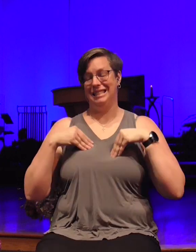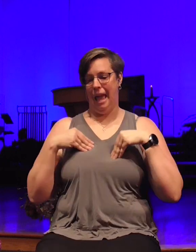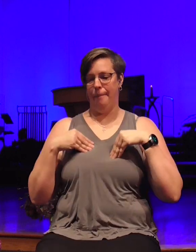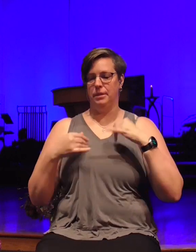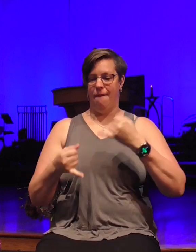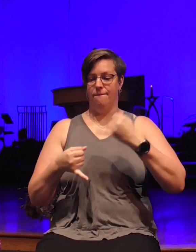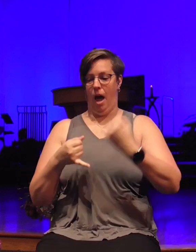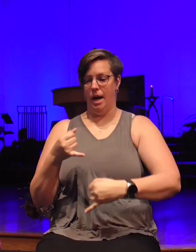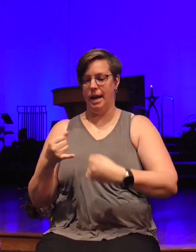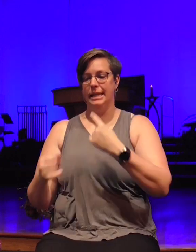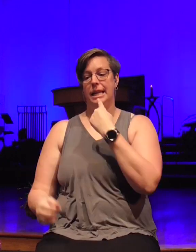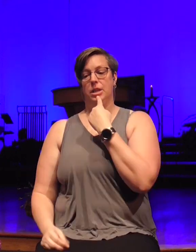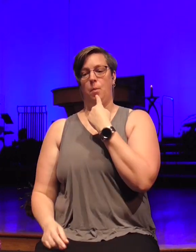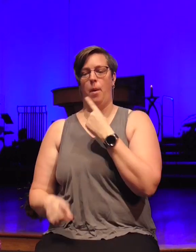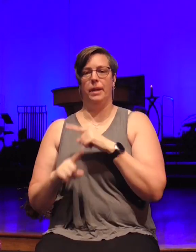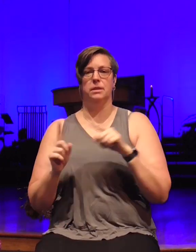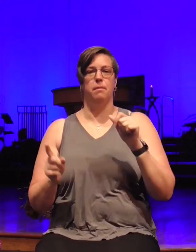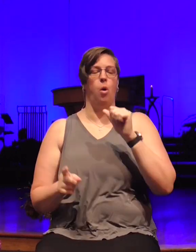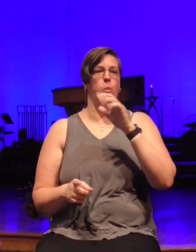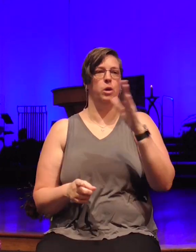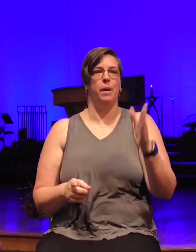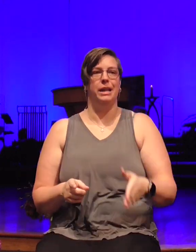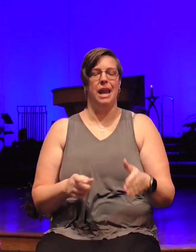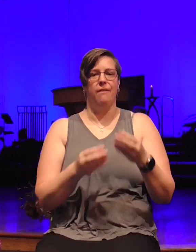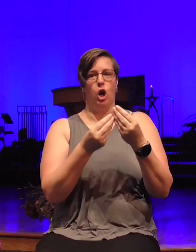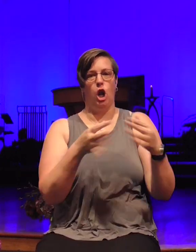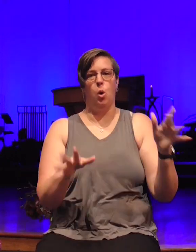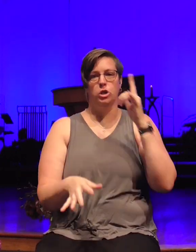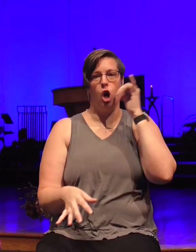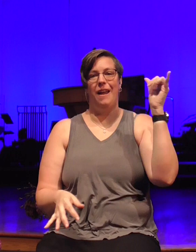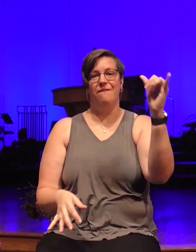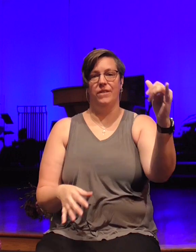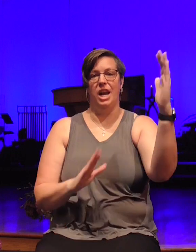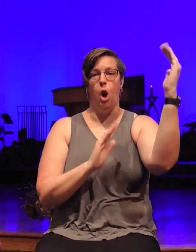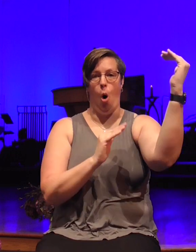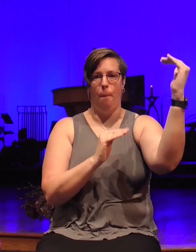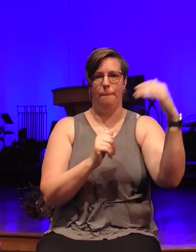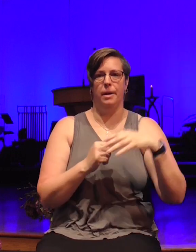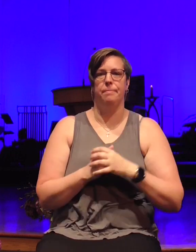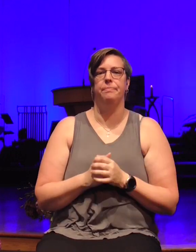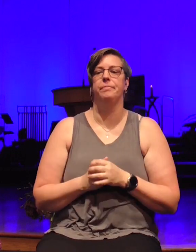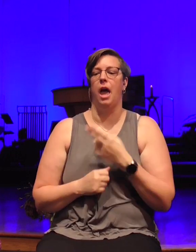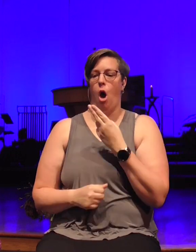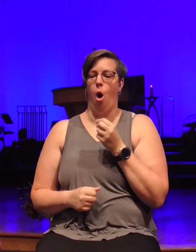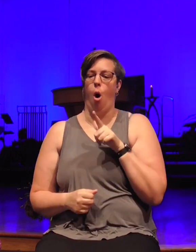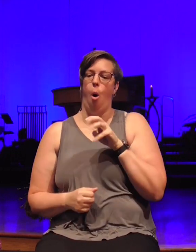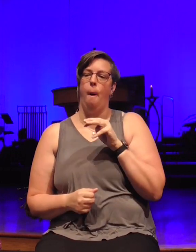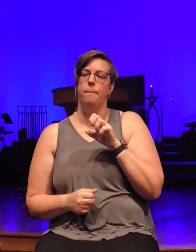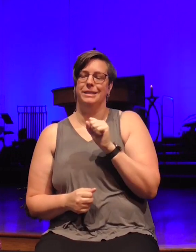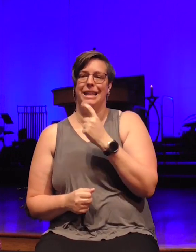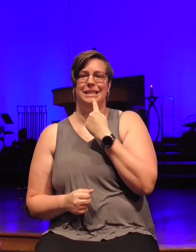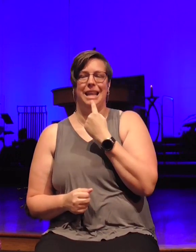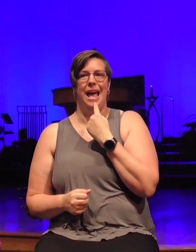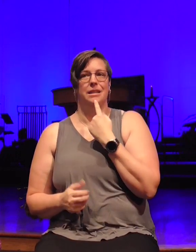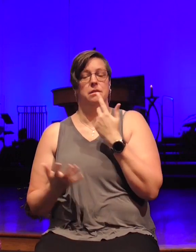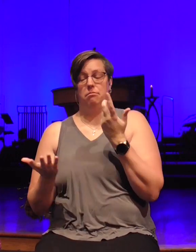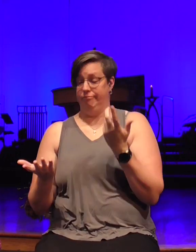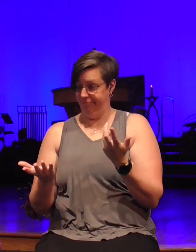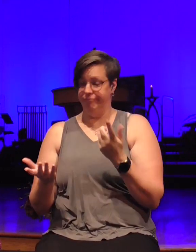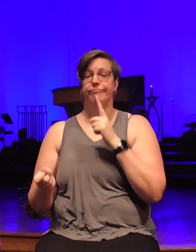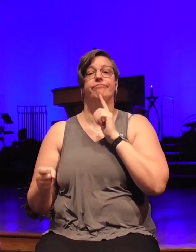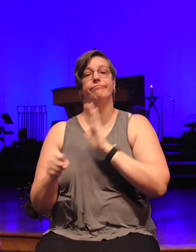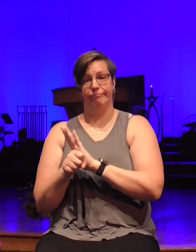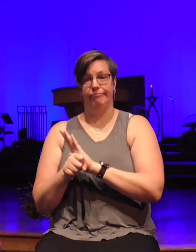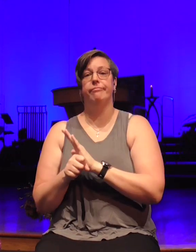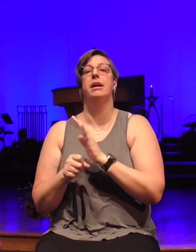but we must never lose infinite hope. And Ernest Holmes, who says, no doubt our external evolution is an